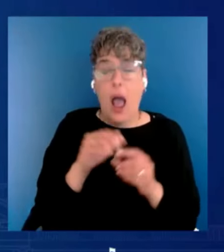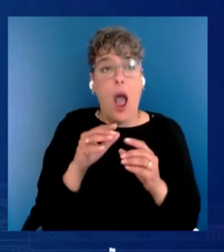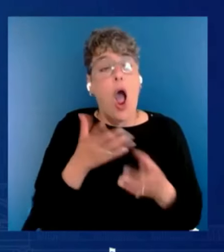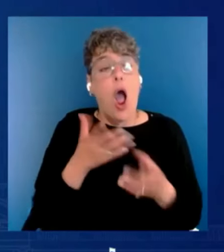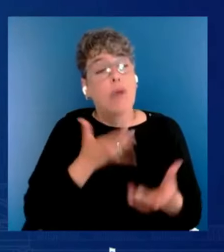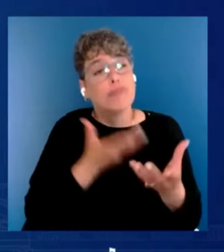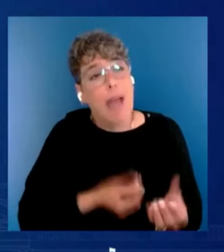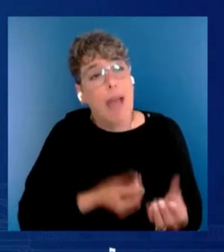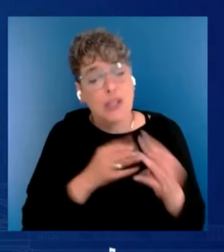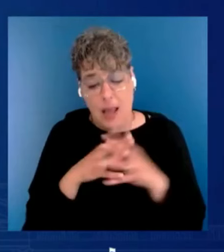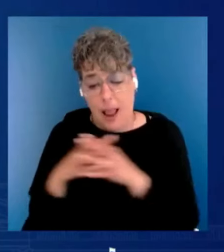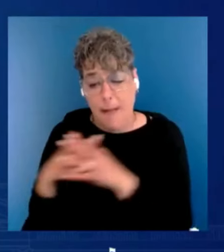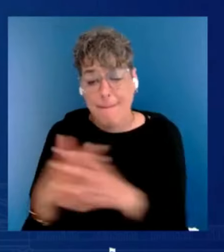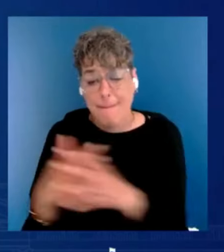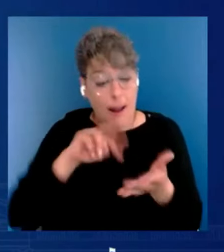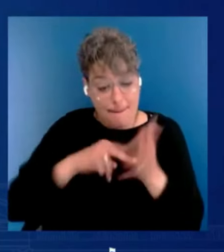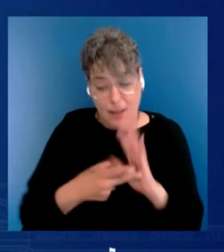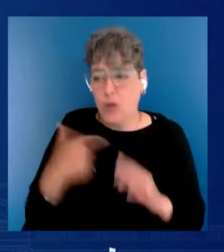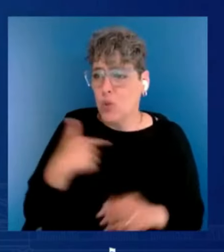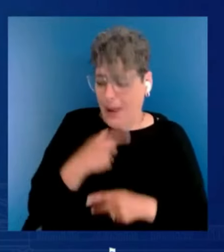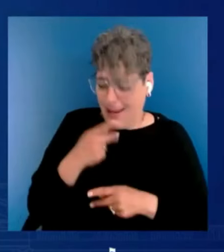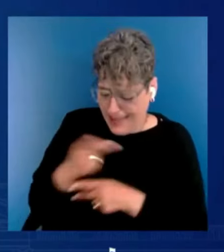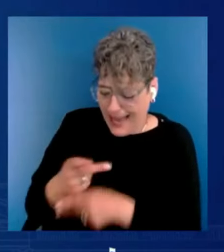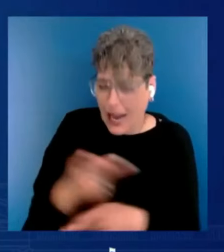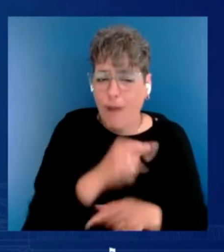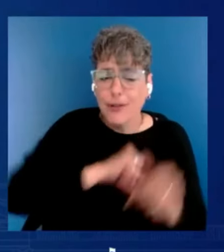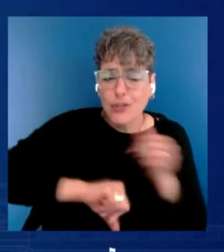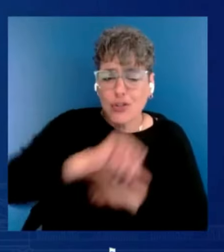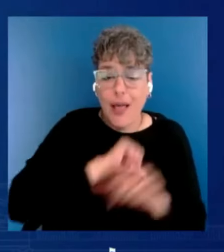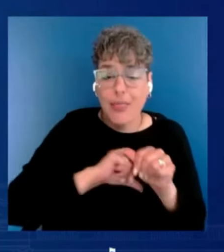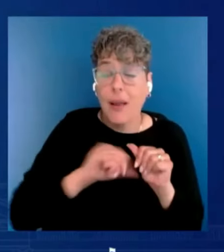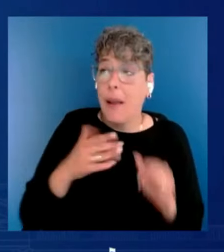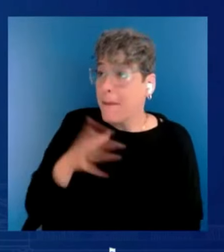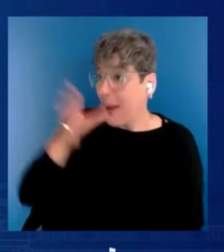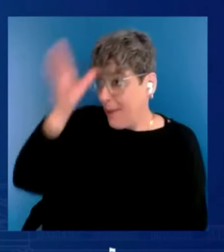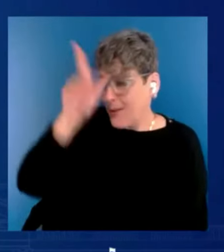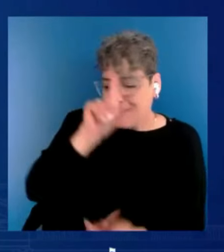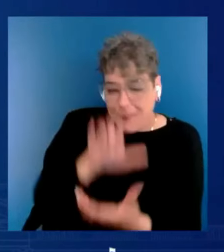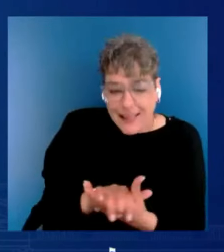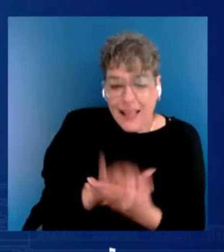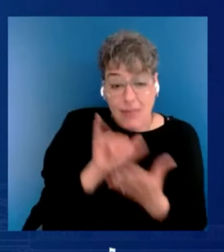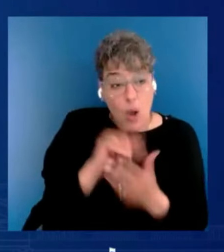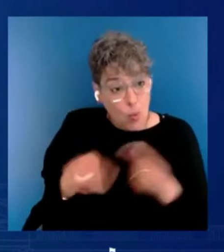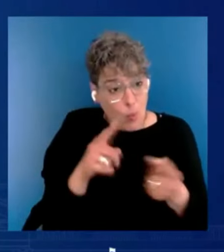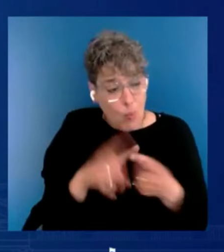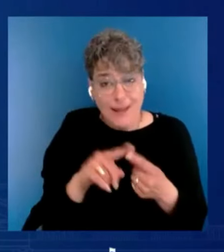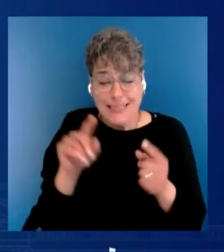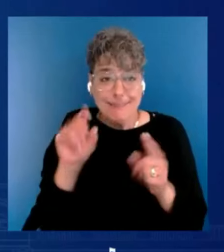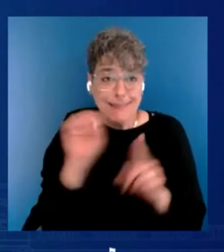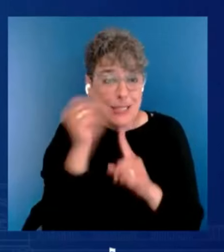courageous America, that we don't turn aside from hardship, but we face it head on. They believe that in